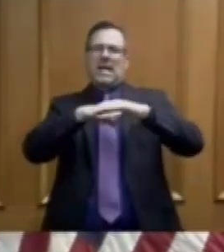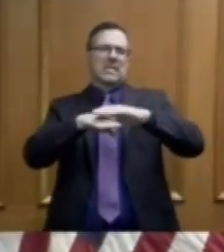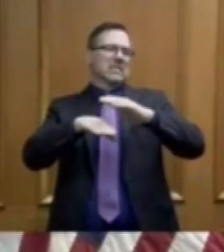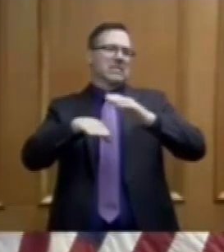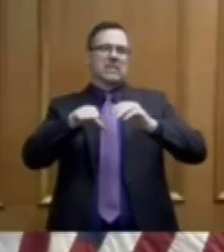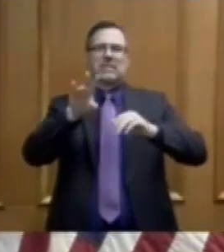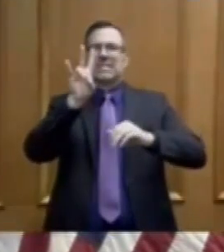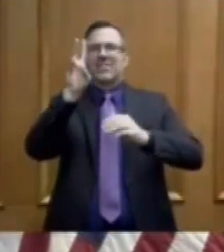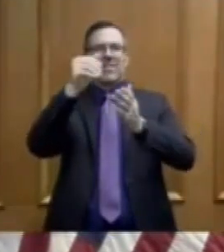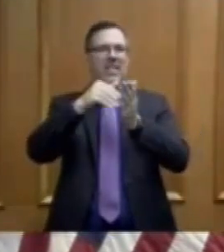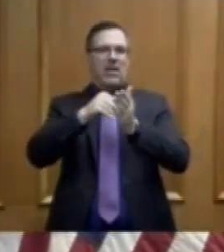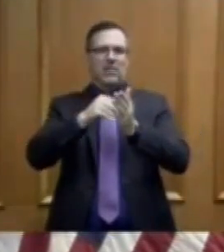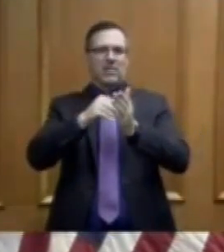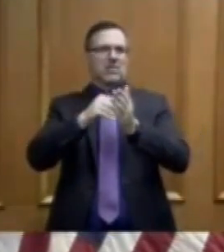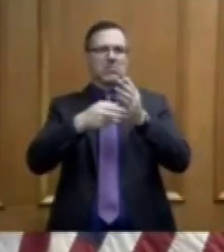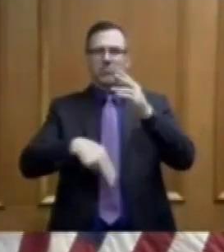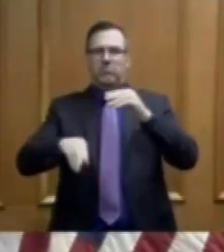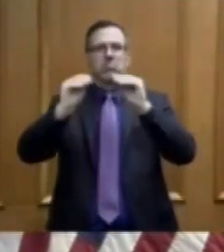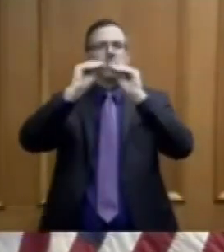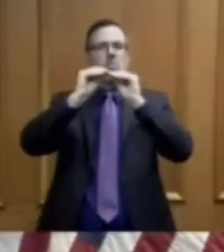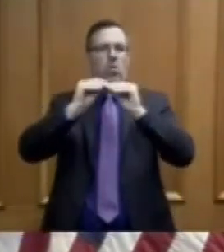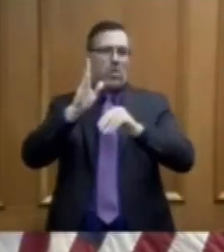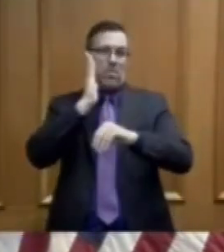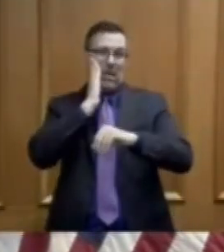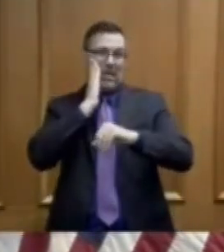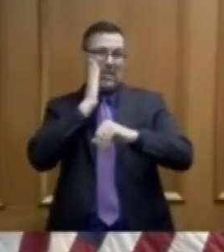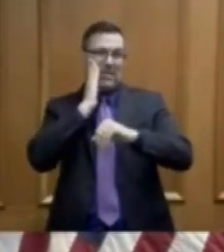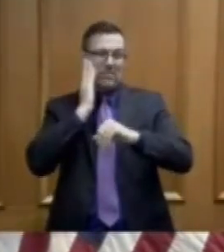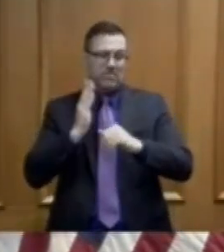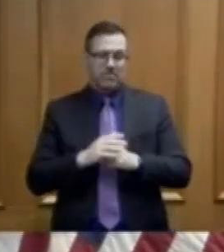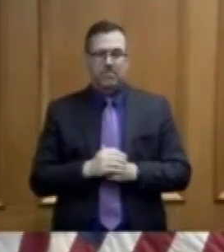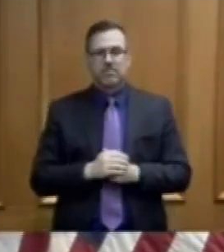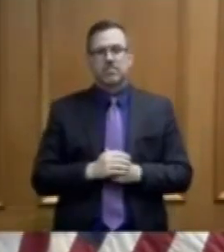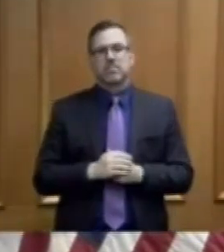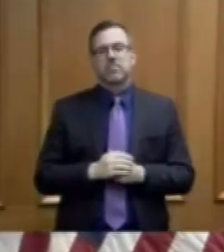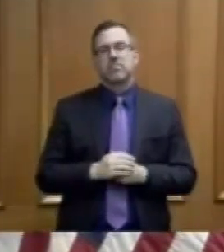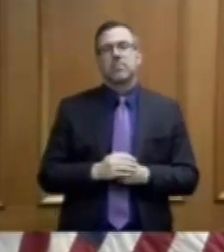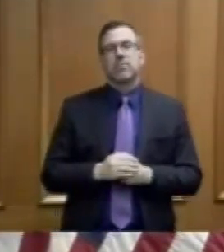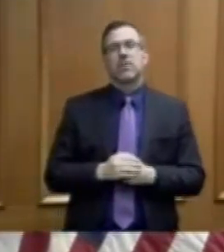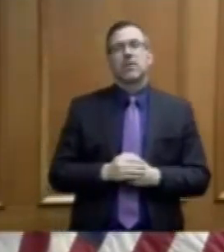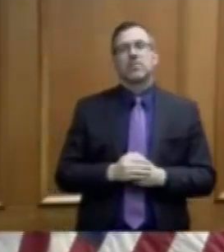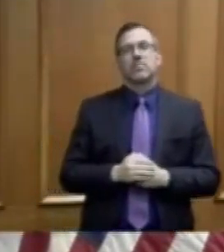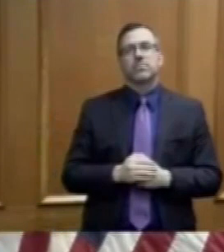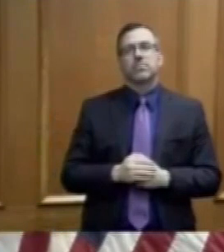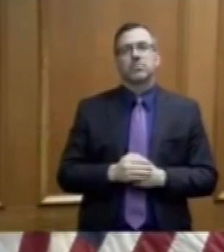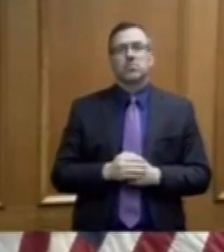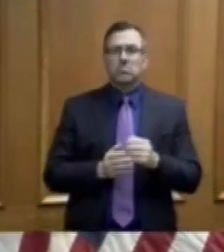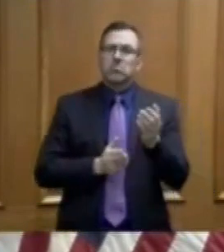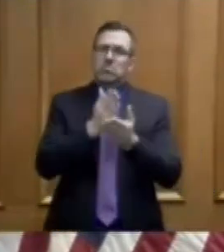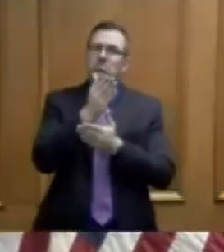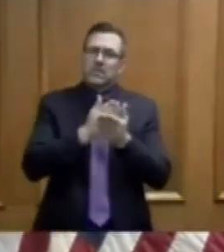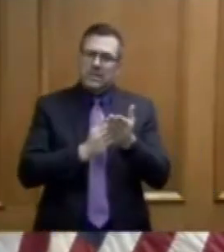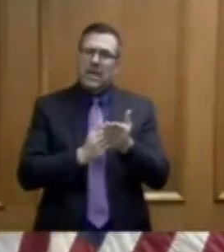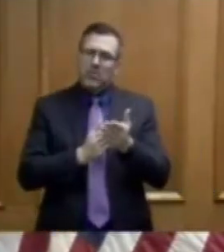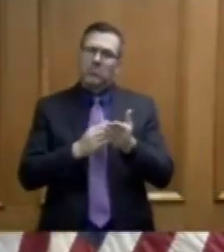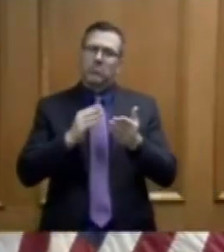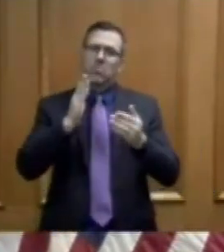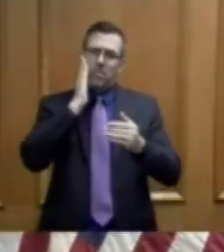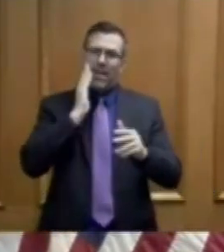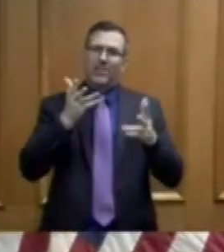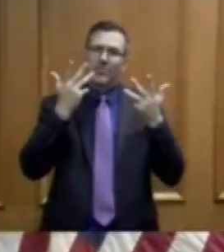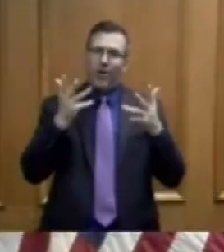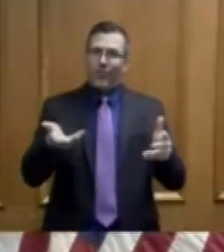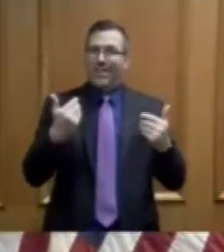beds, more than what is currently or what is traditionally available. A lot of that bed space has already been met as